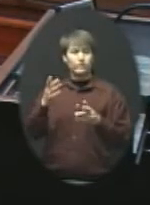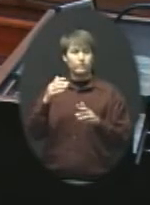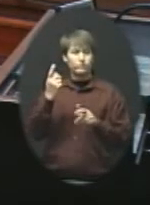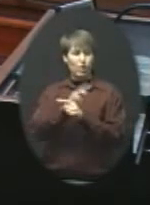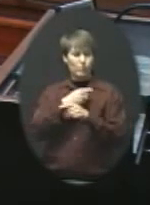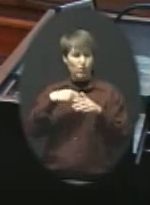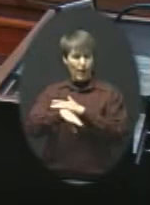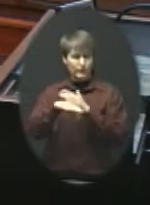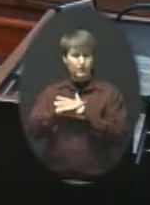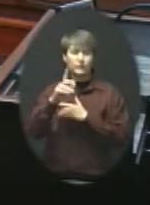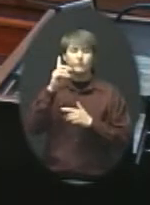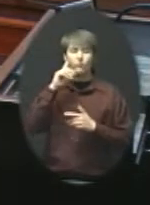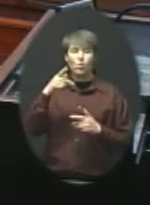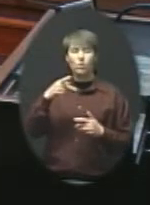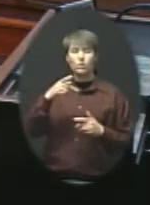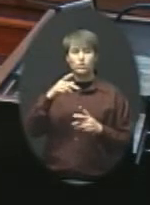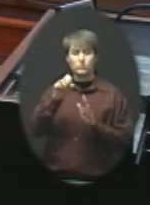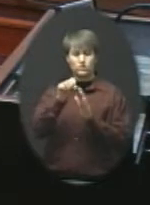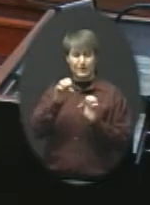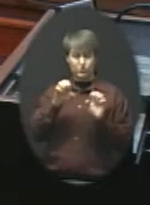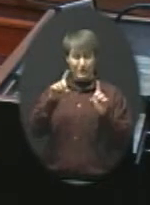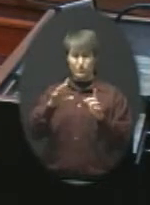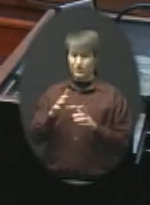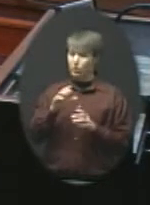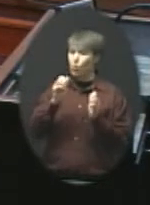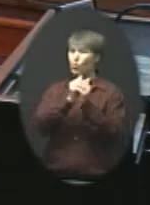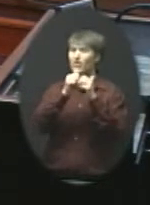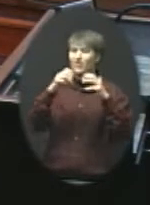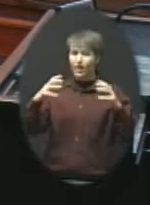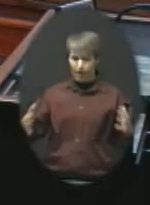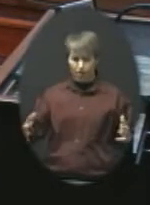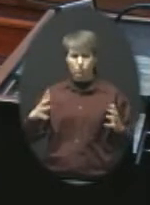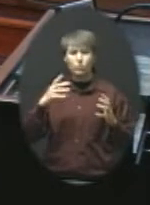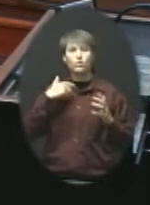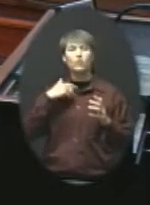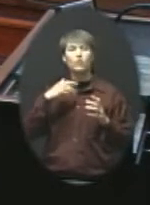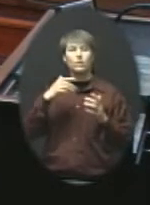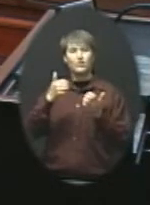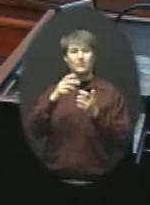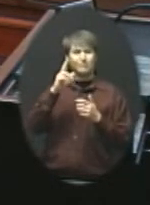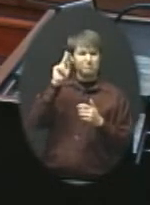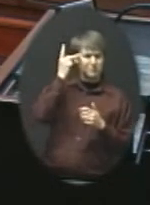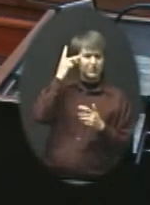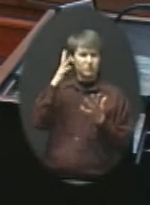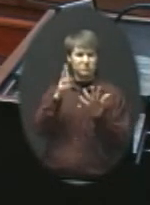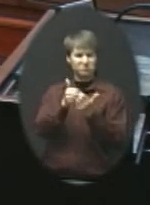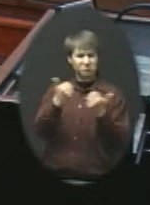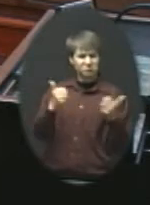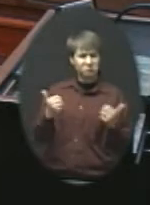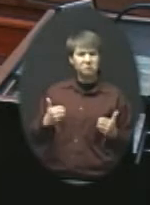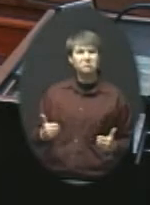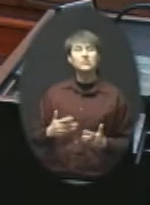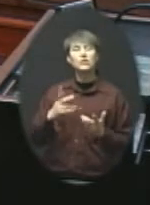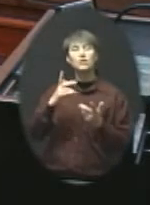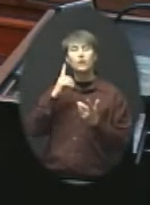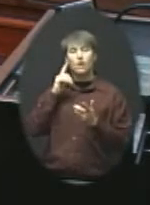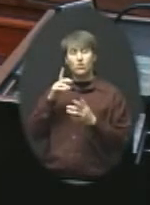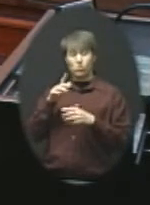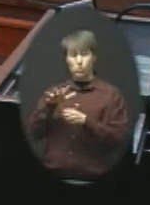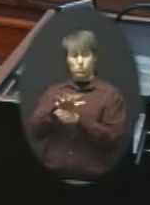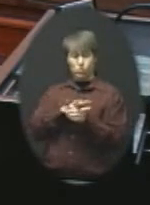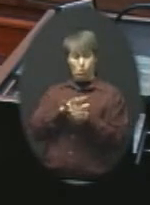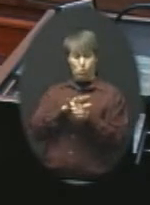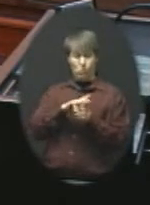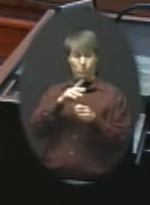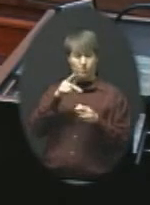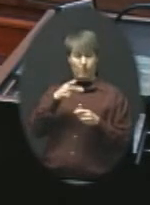absent from potential divisive partisanship, And whereas moving local public school board elections